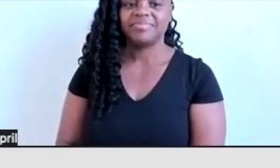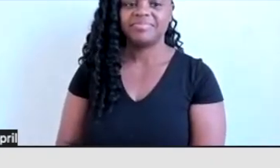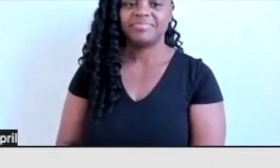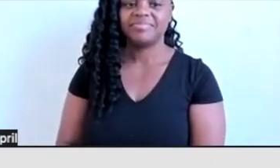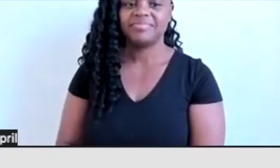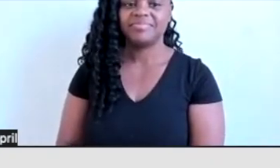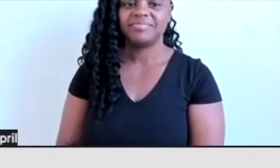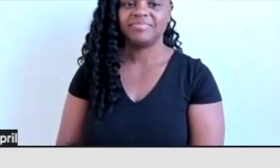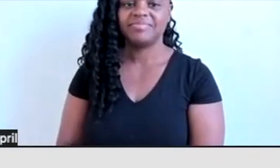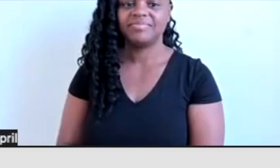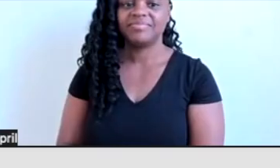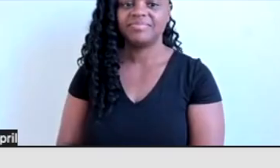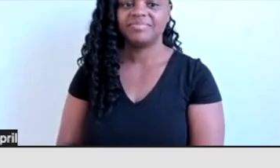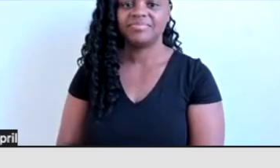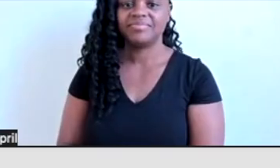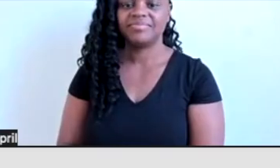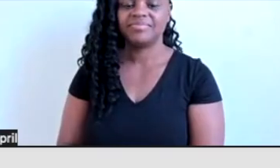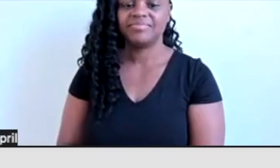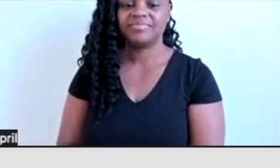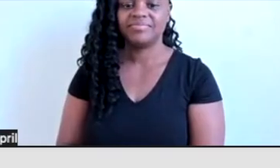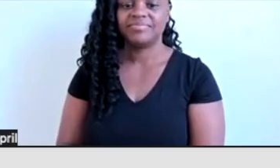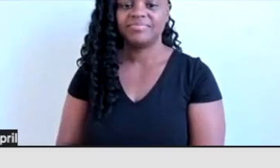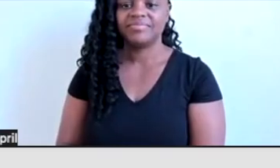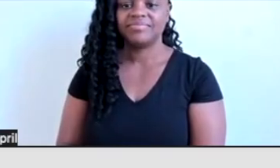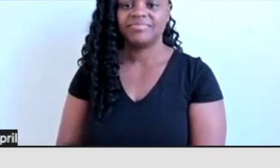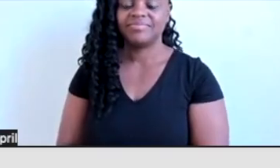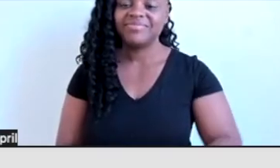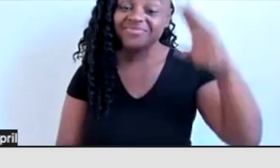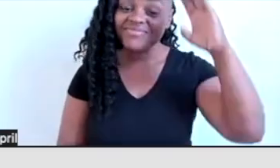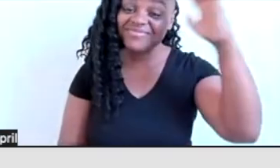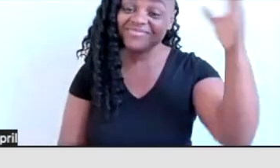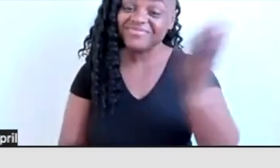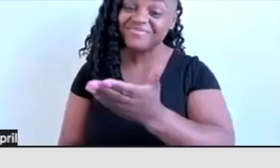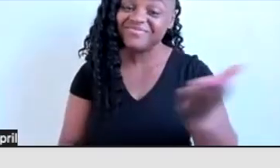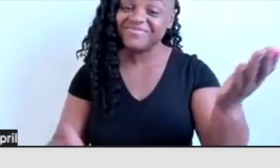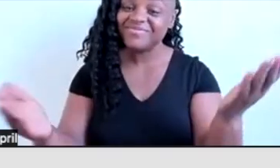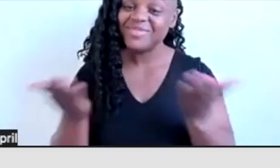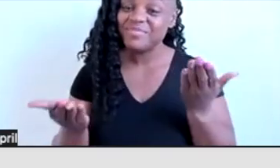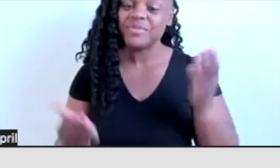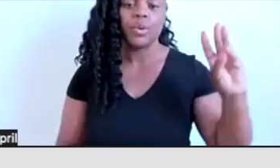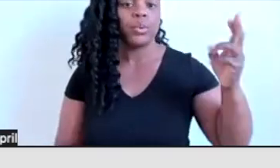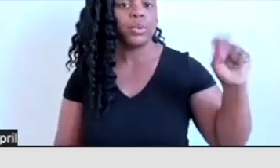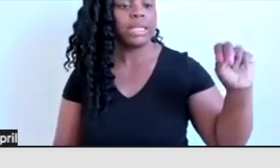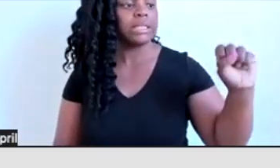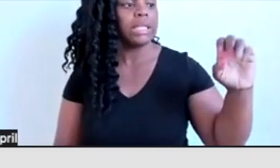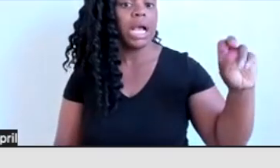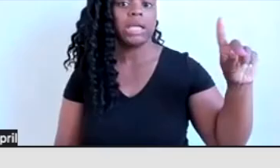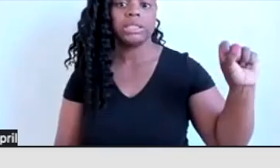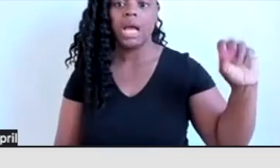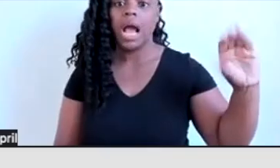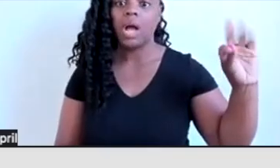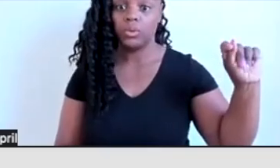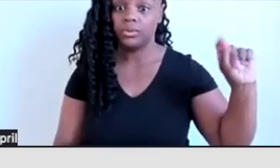Hello and welcome to When Seconds Count, Earthquake Safety in Your Home, sponsored by